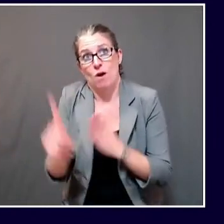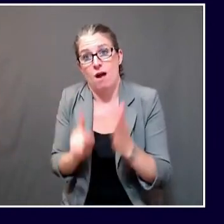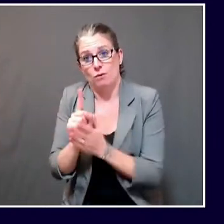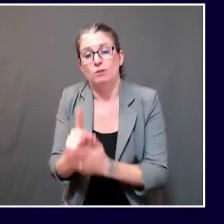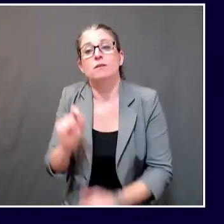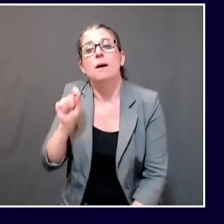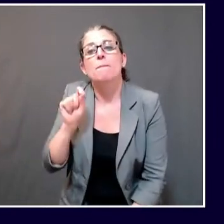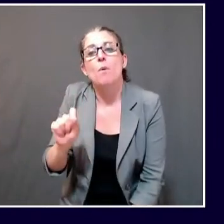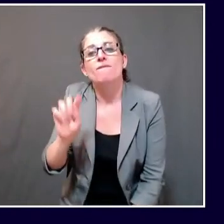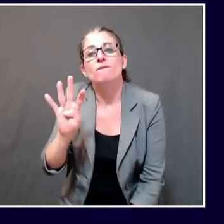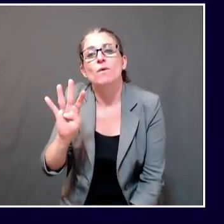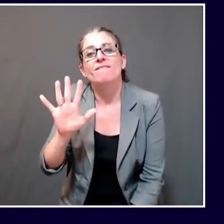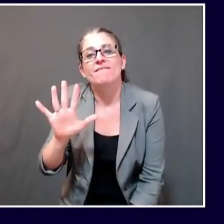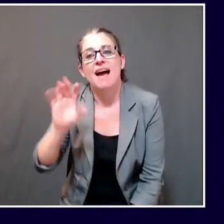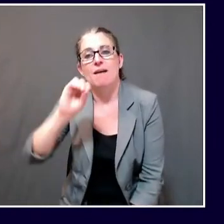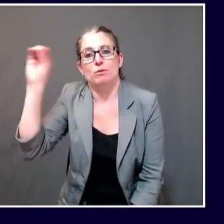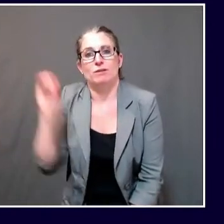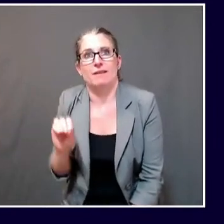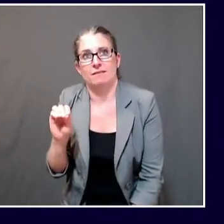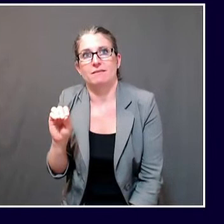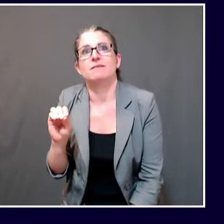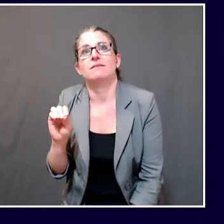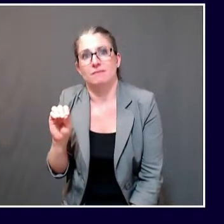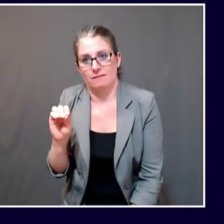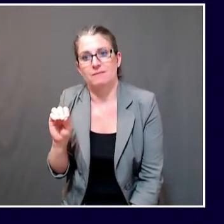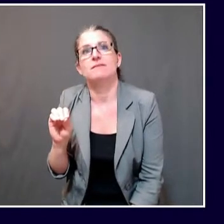6,862 results that were reported to Maine CDC.